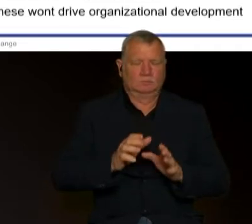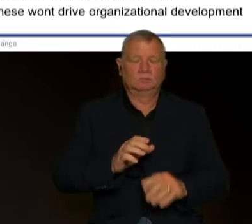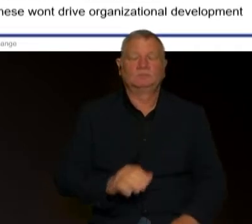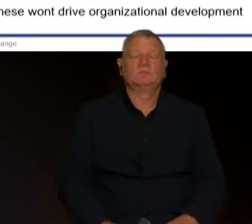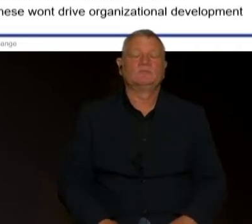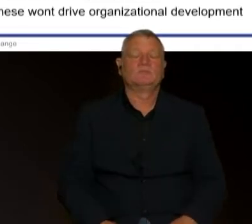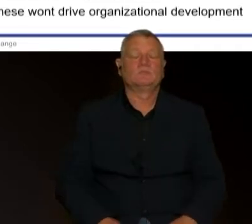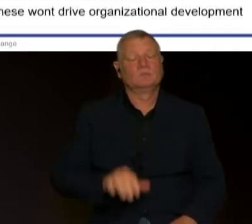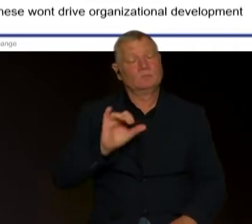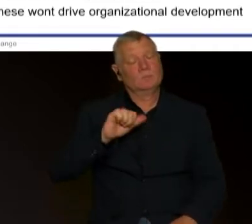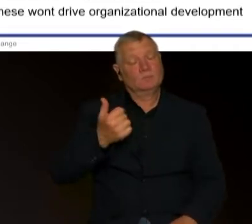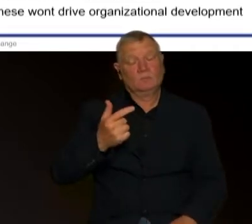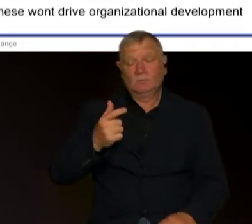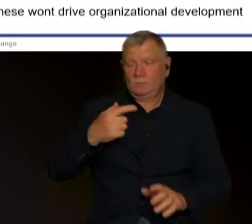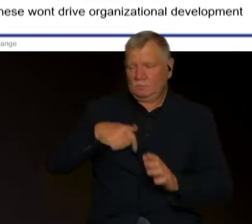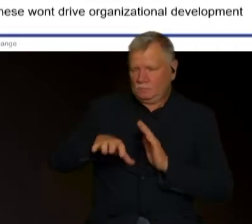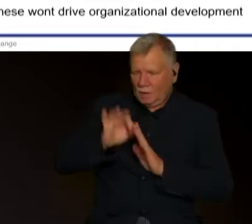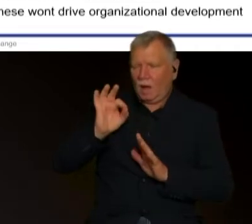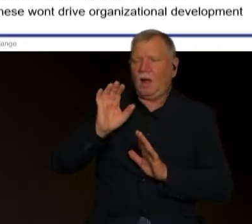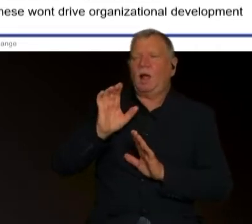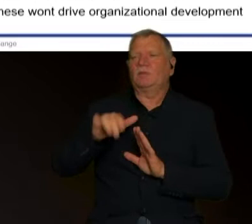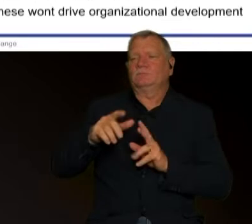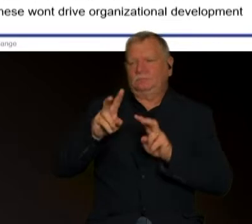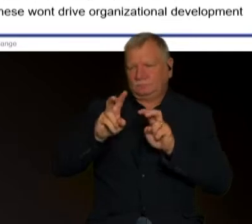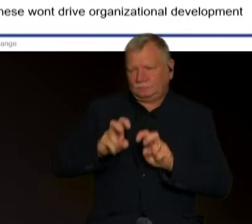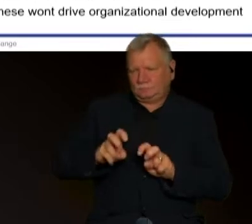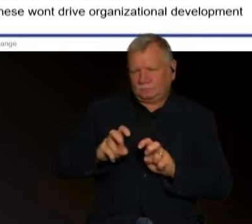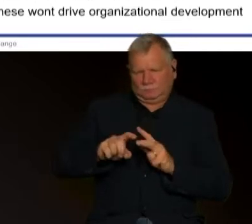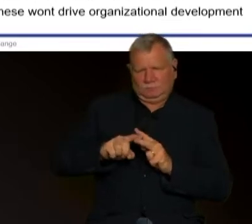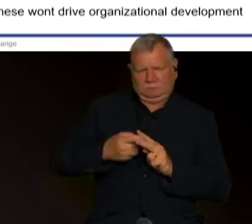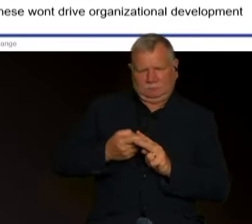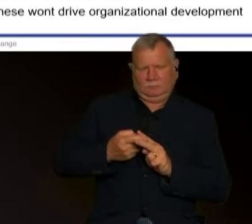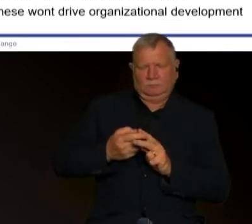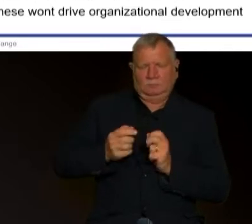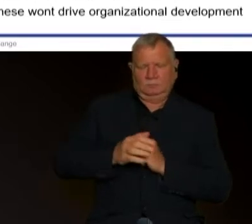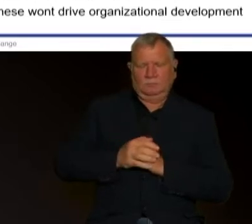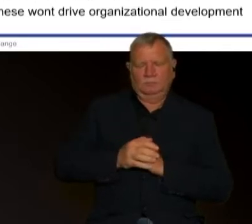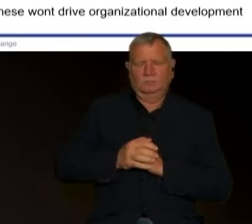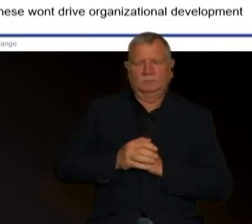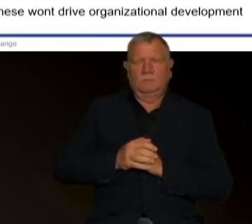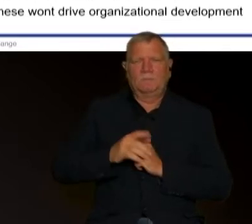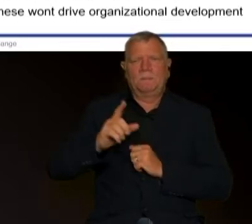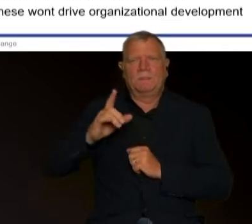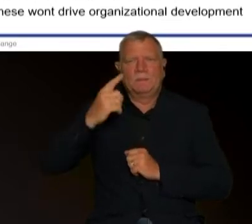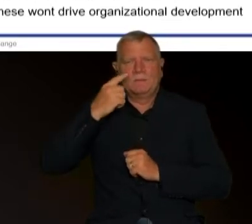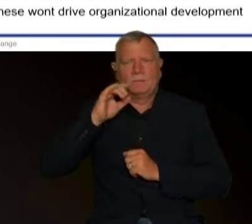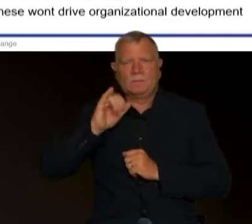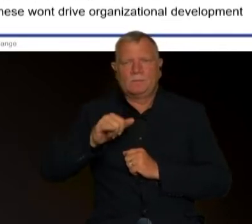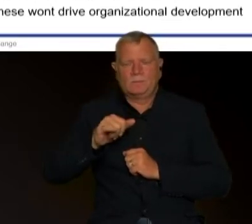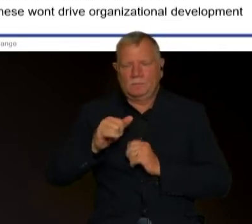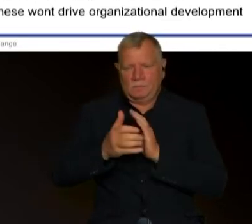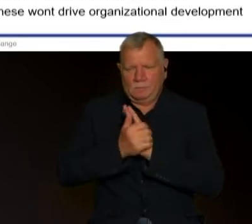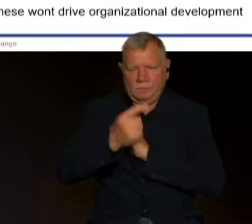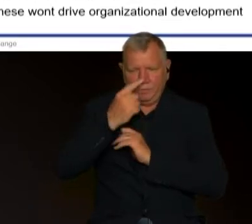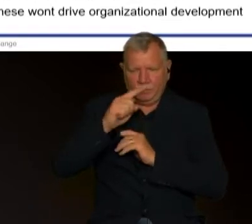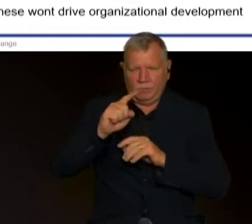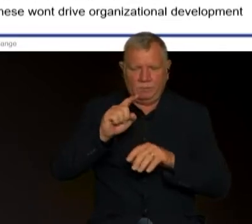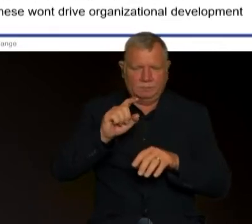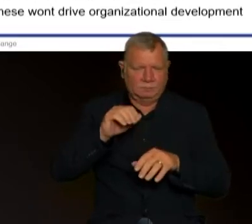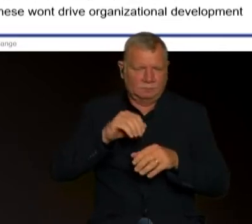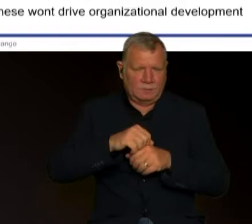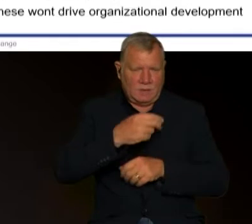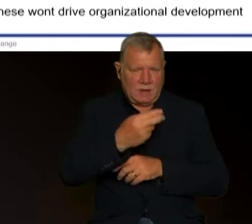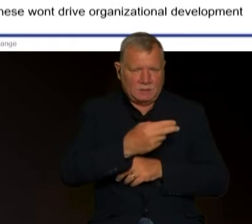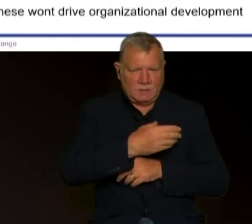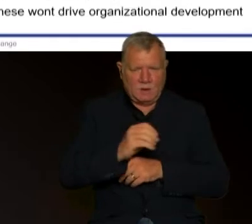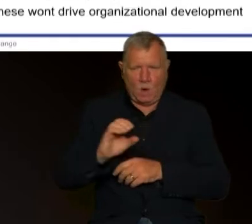you can use that for employee performance. The other thing we saw is that when we did the initial analyses of skills that